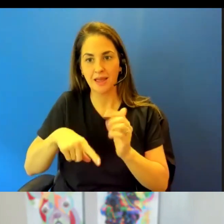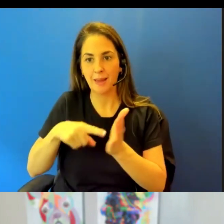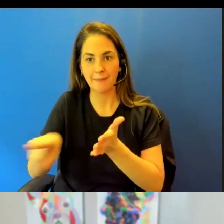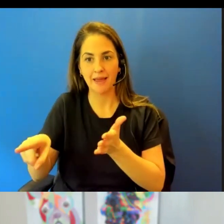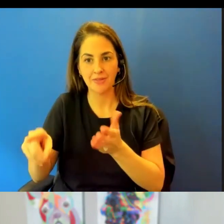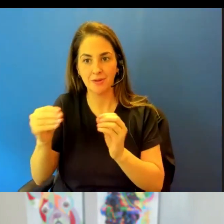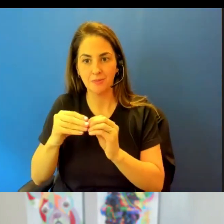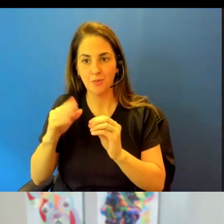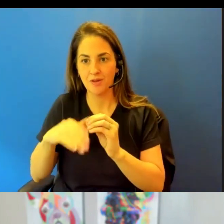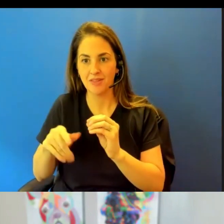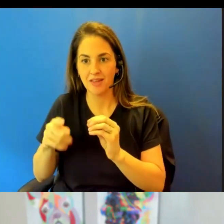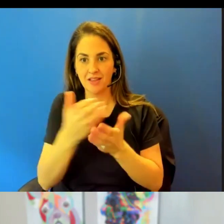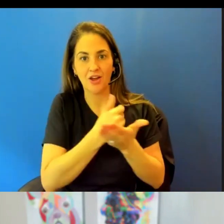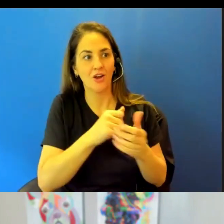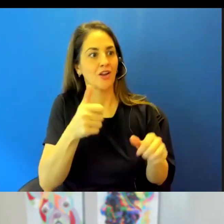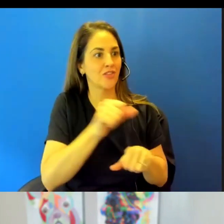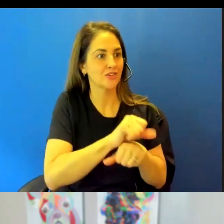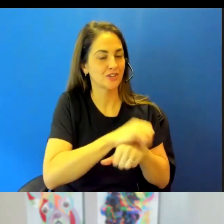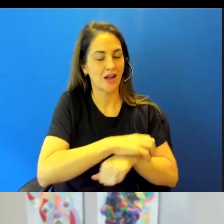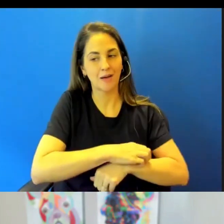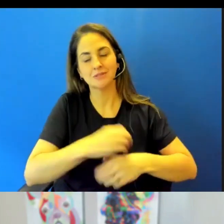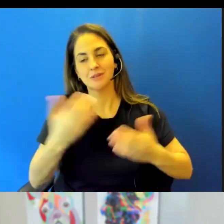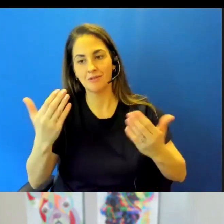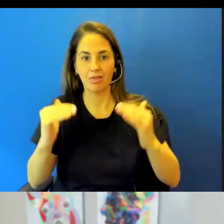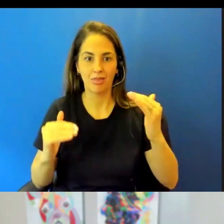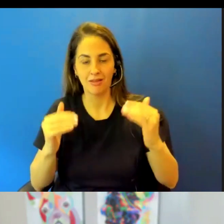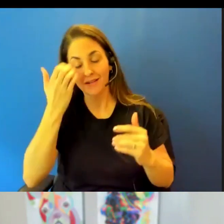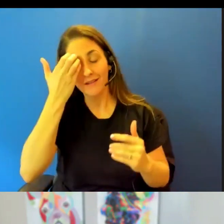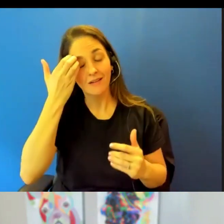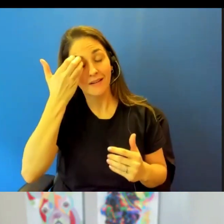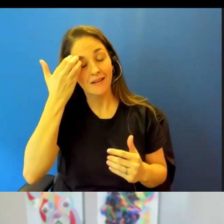can make in other jobs. So some of those